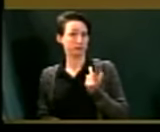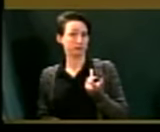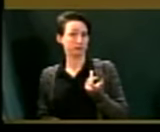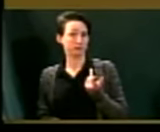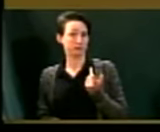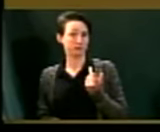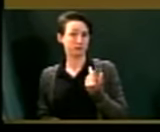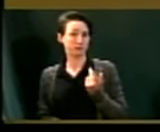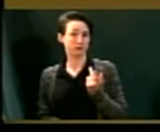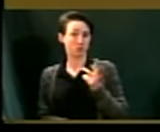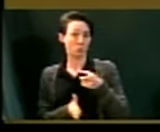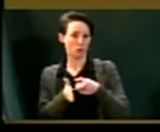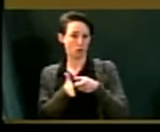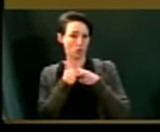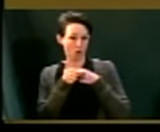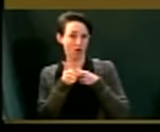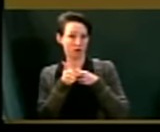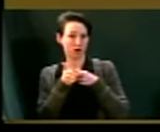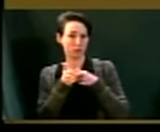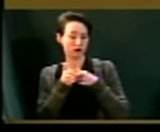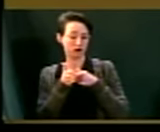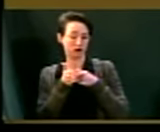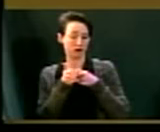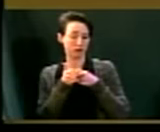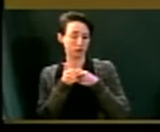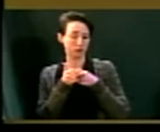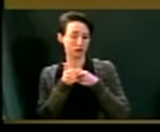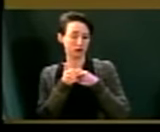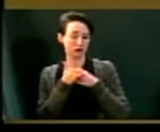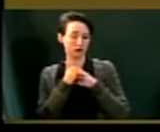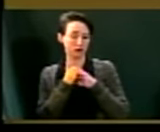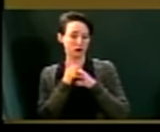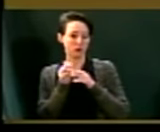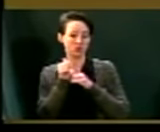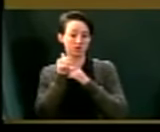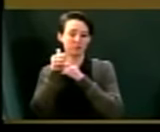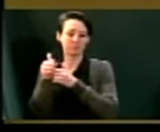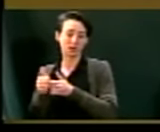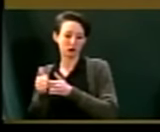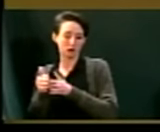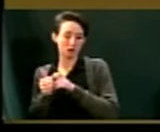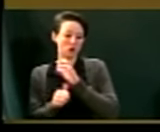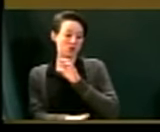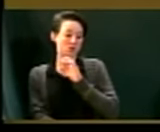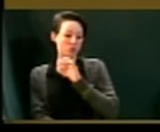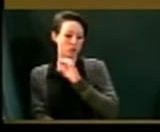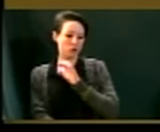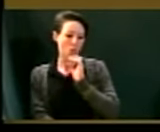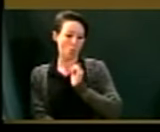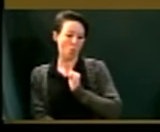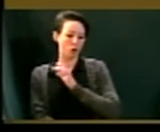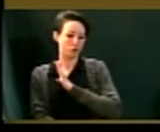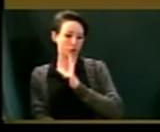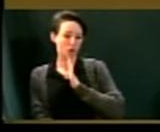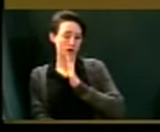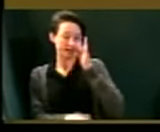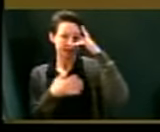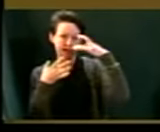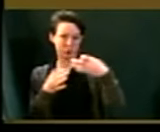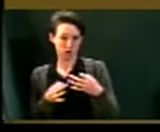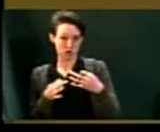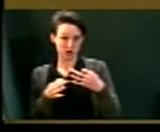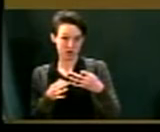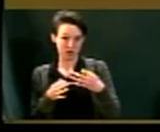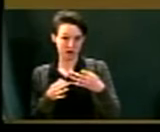bound by a decision made by an old board on what should be on the new board's